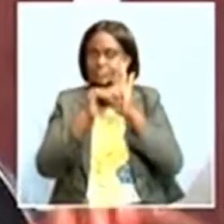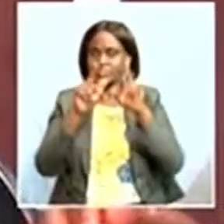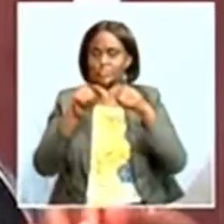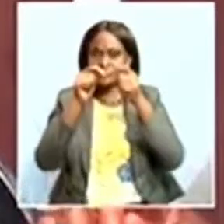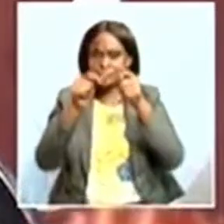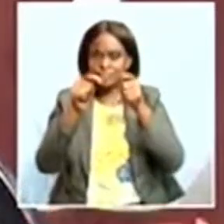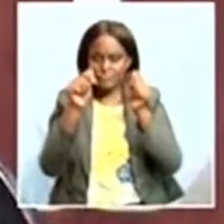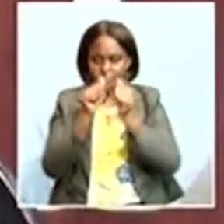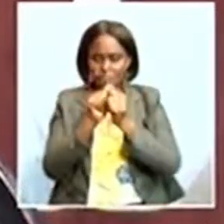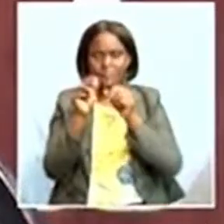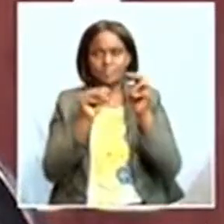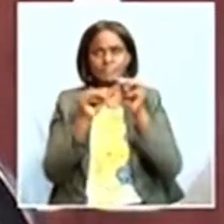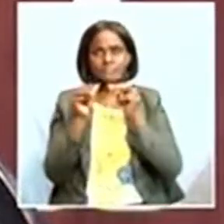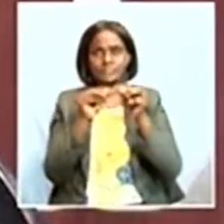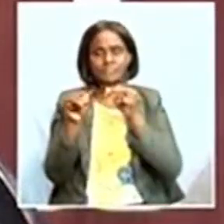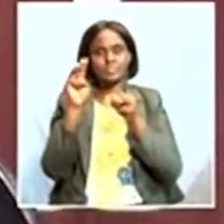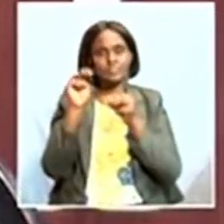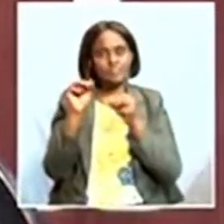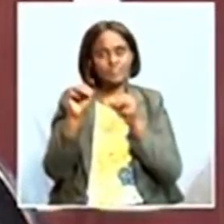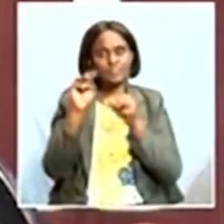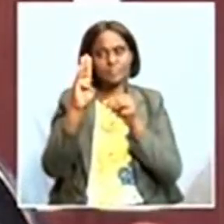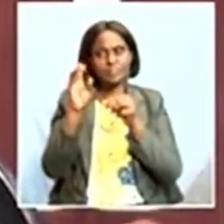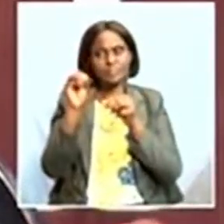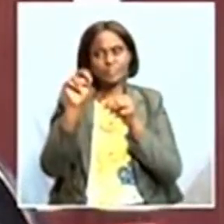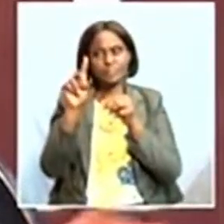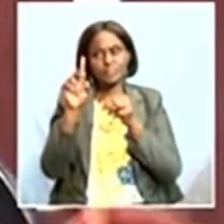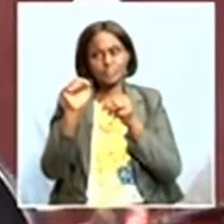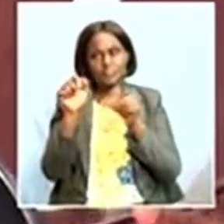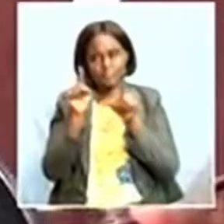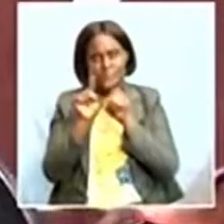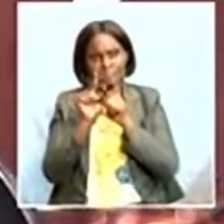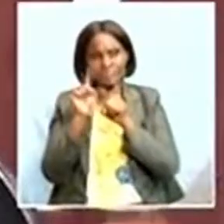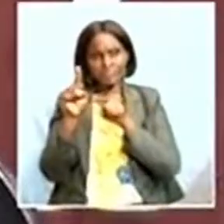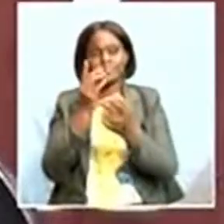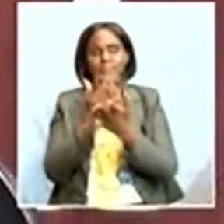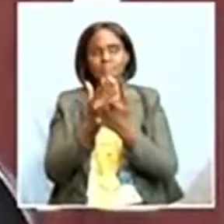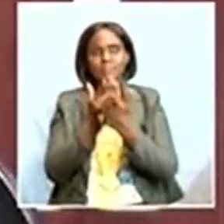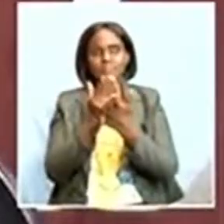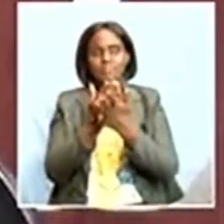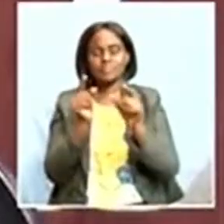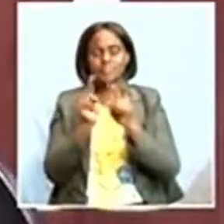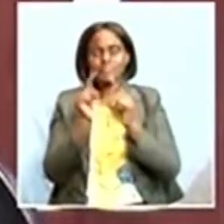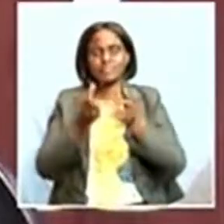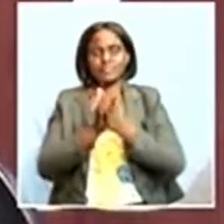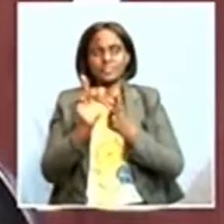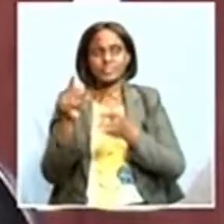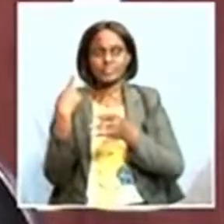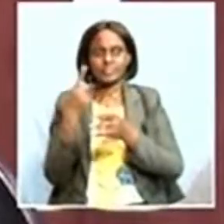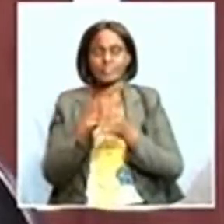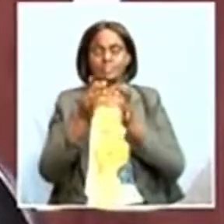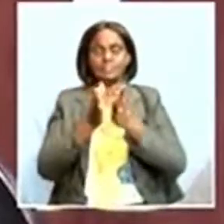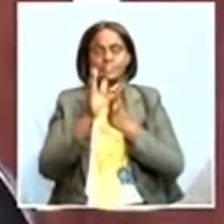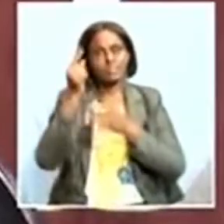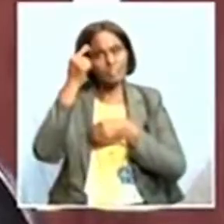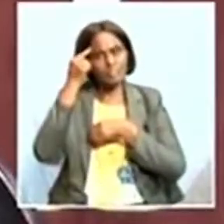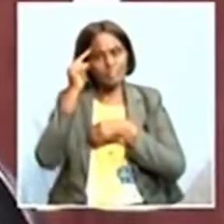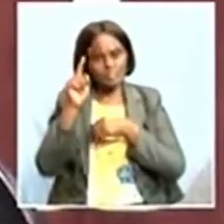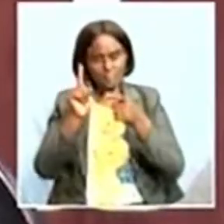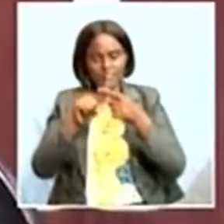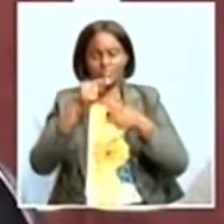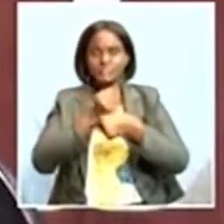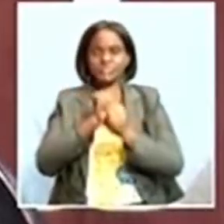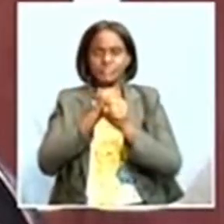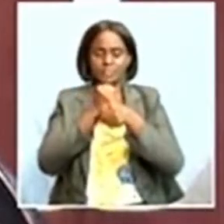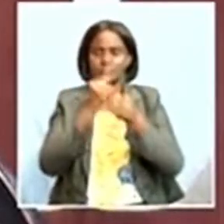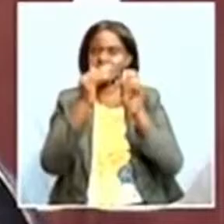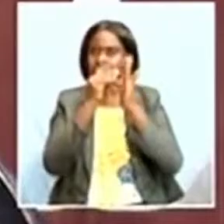and Management of Municipal Bonds. And in this motion, he was urging that this House urges the government to formulate